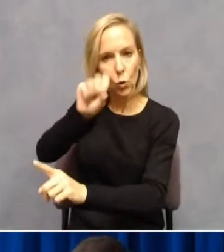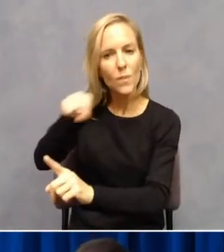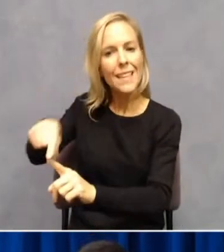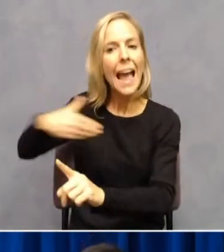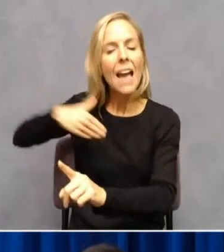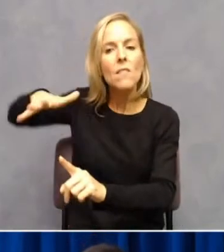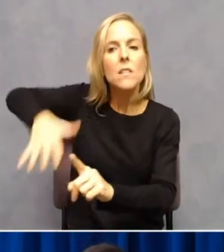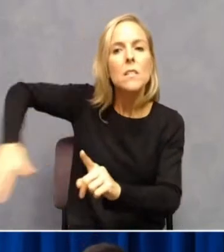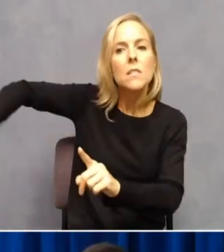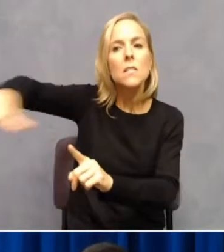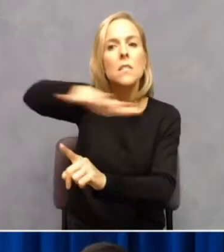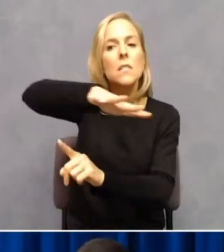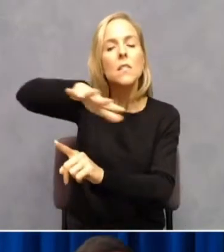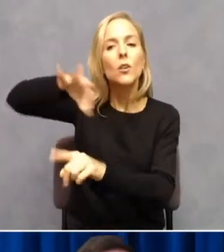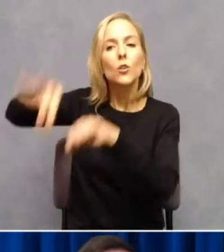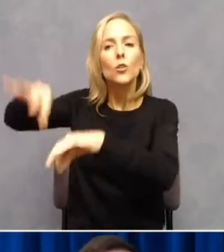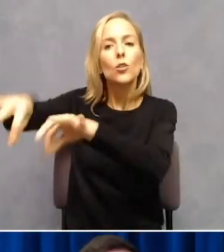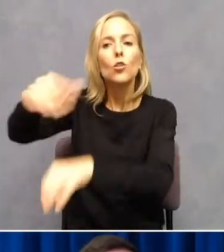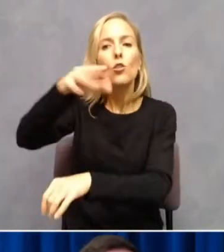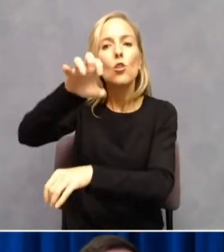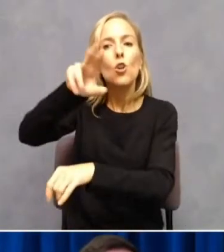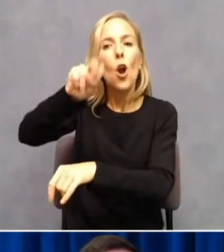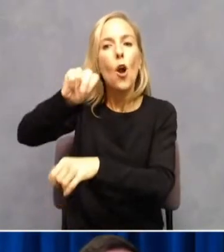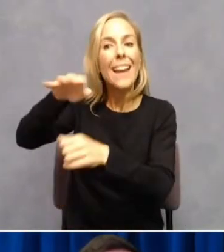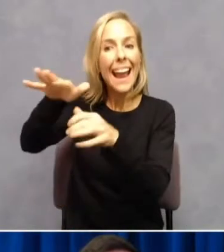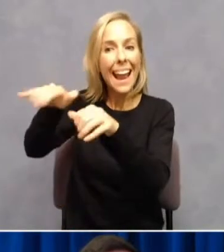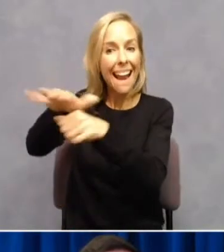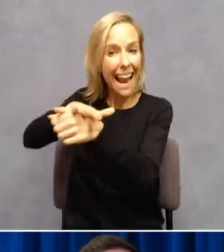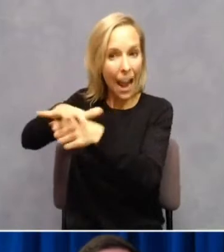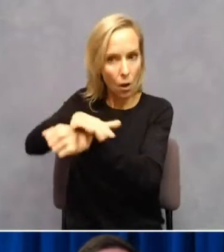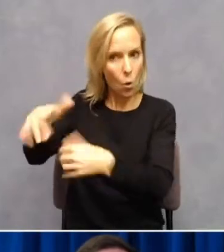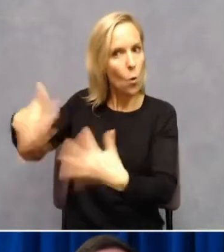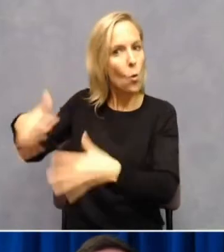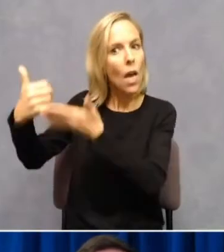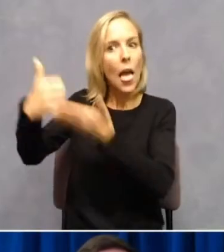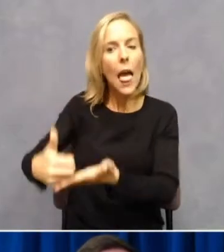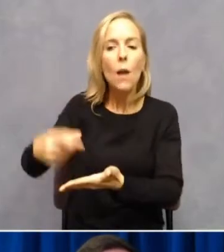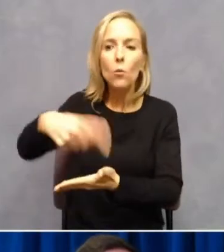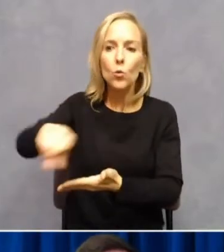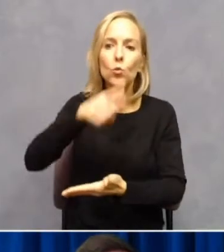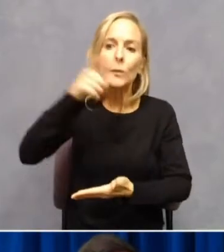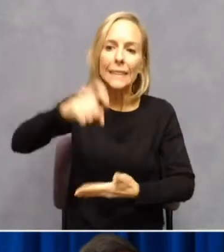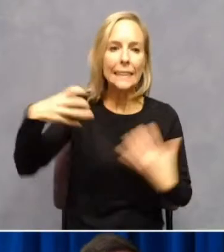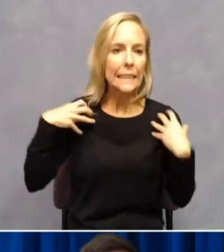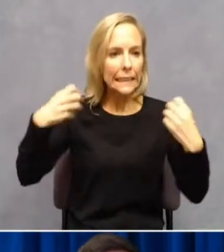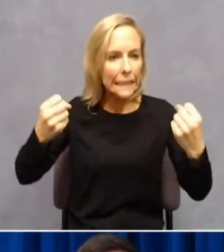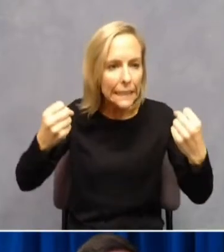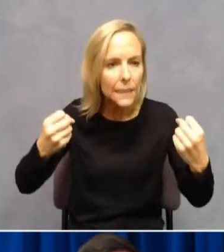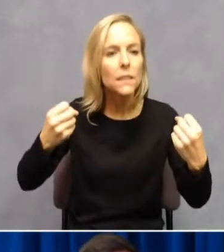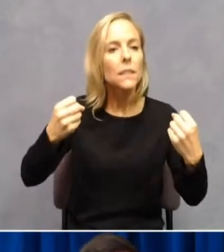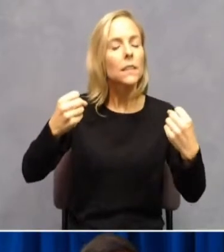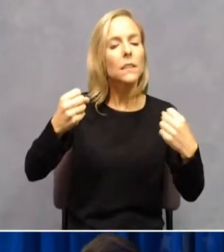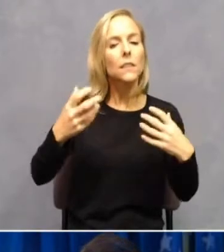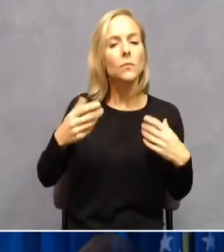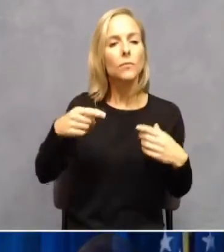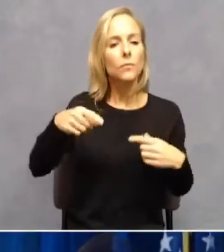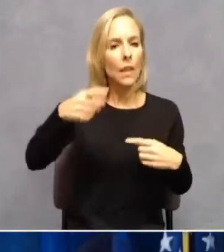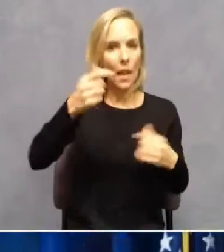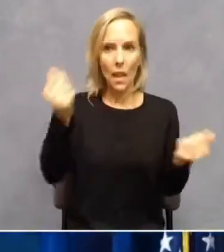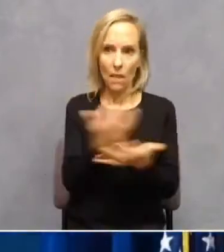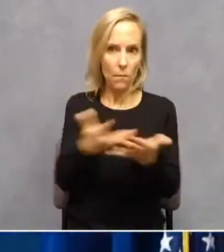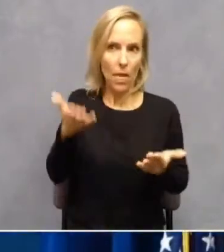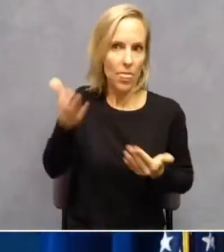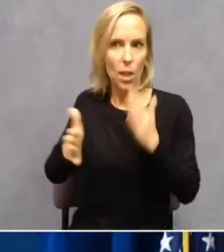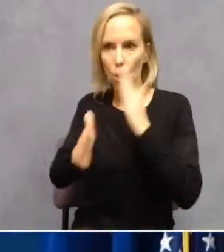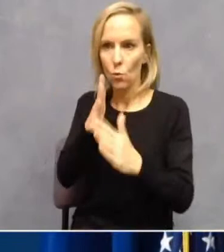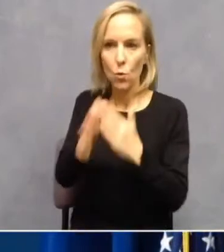help in that healing. They're doing really great work. And I remember just about everybody from the community was there and supportive,